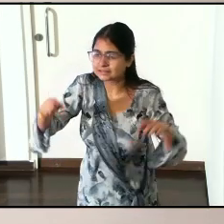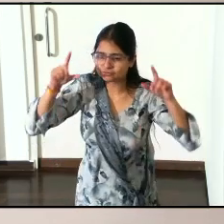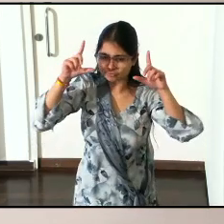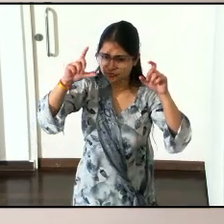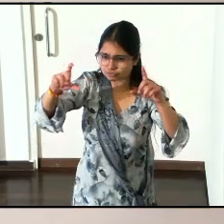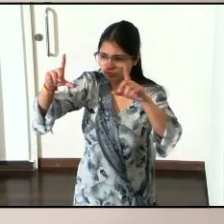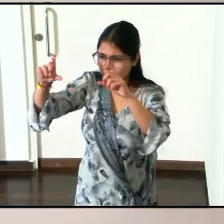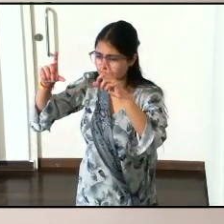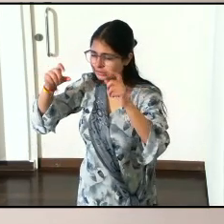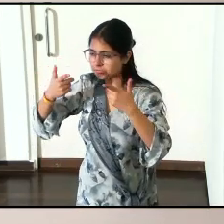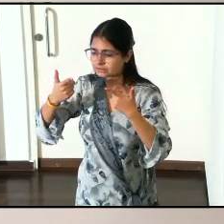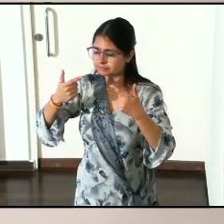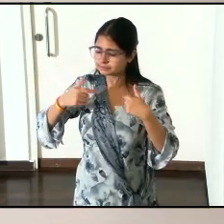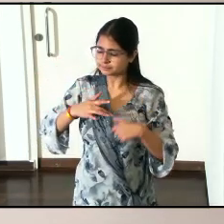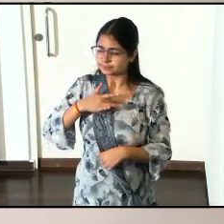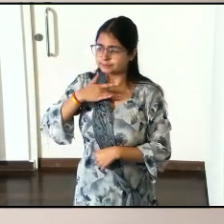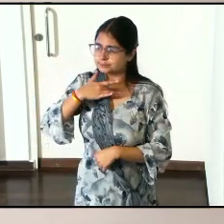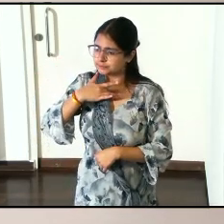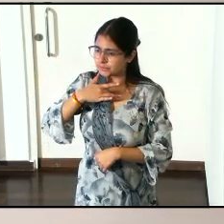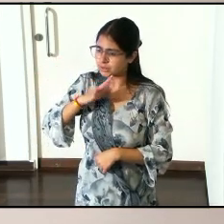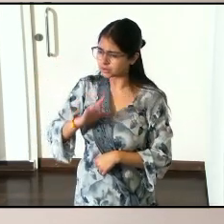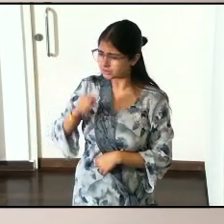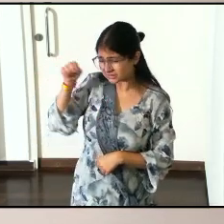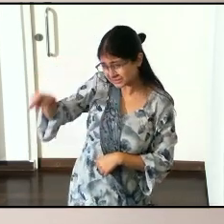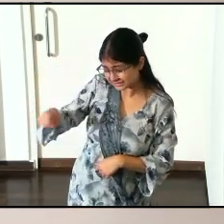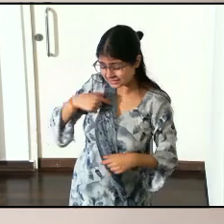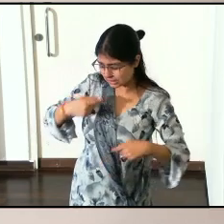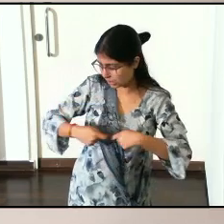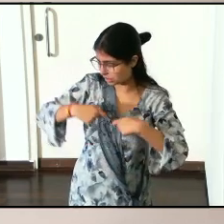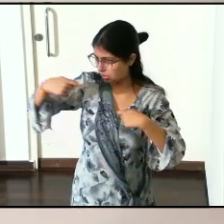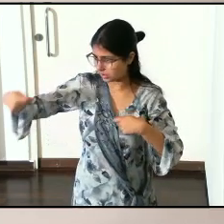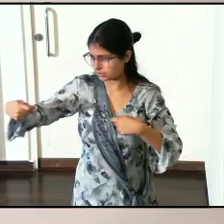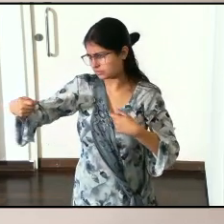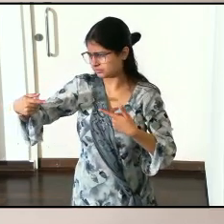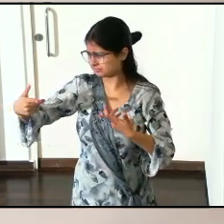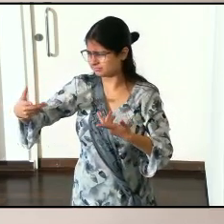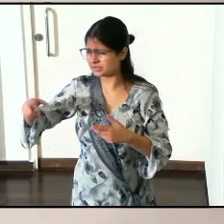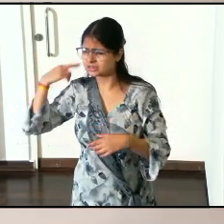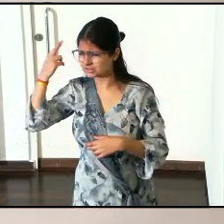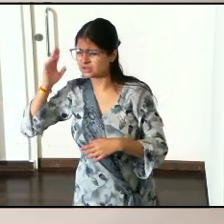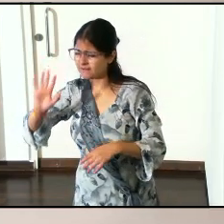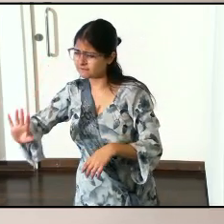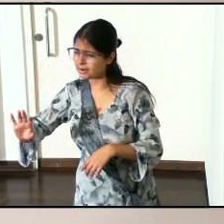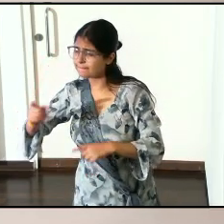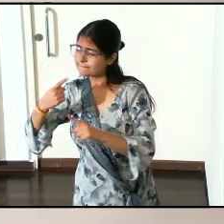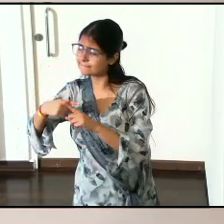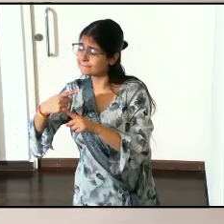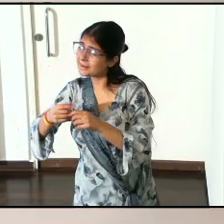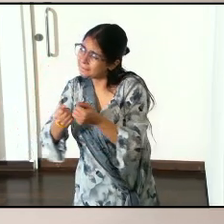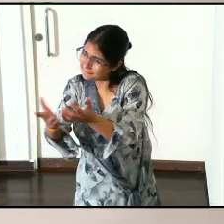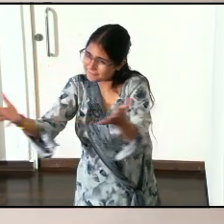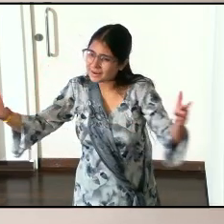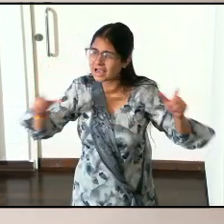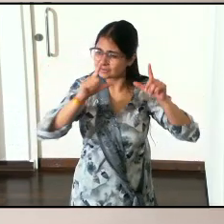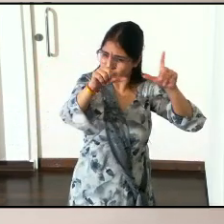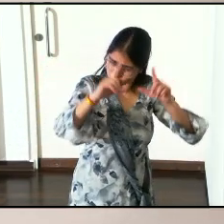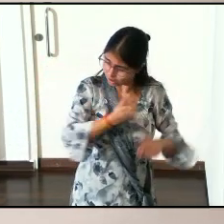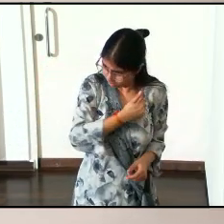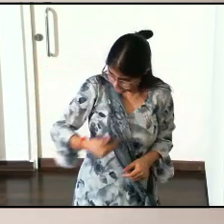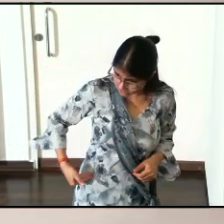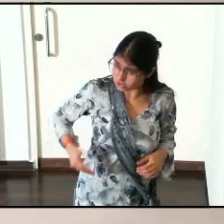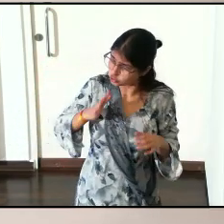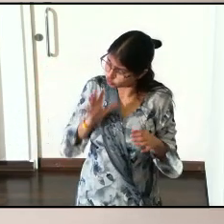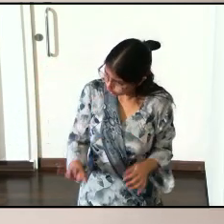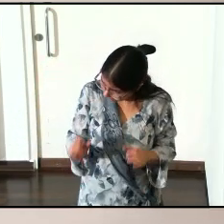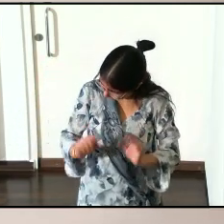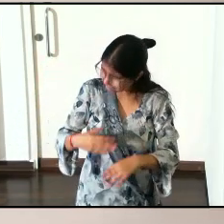have a sense of that. So to that extent, that is the reason. But of course, there are posters on caste that do exist. So